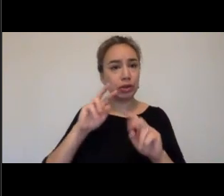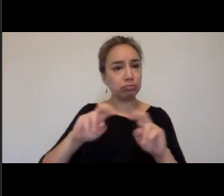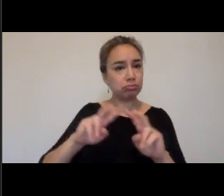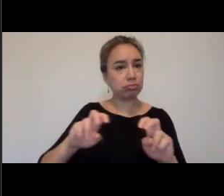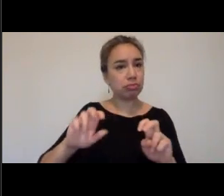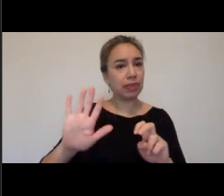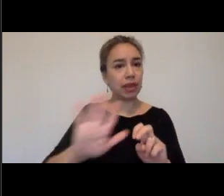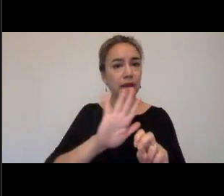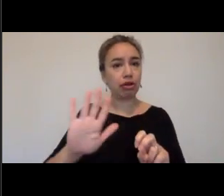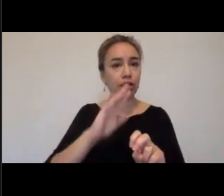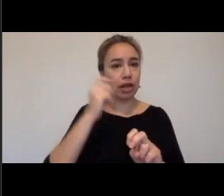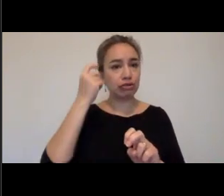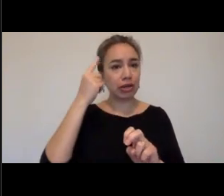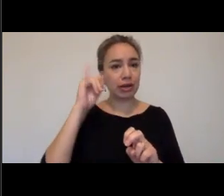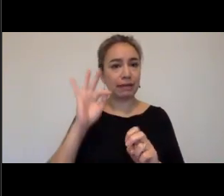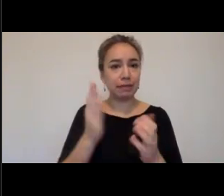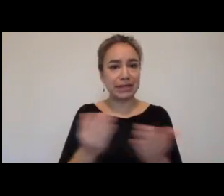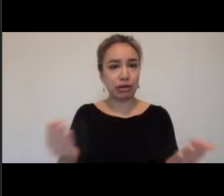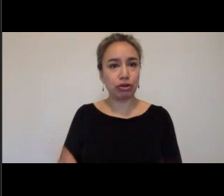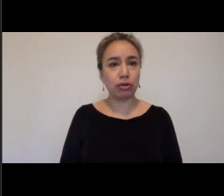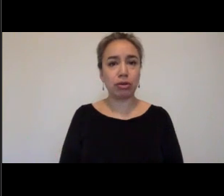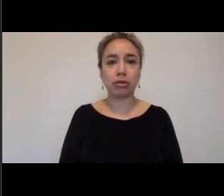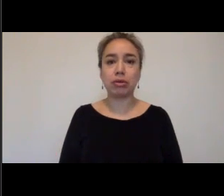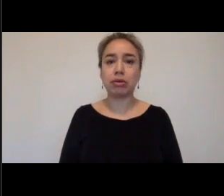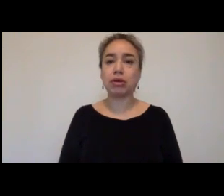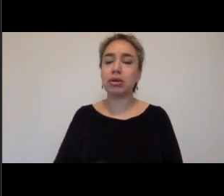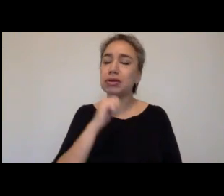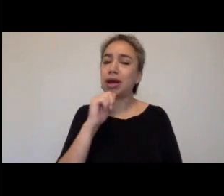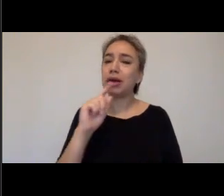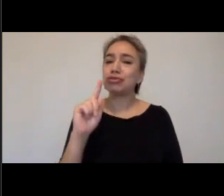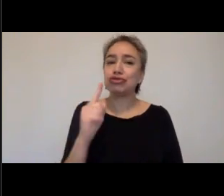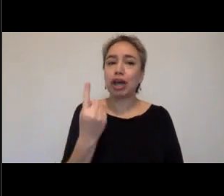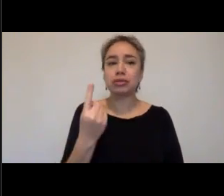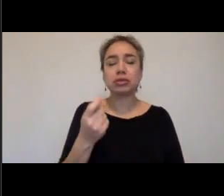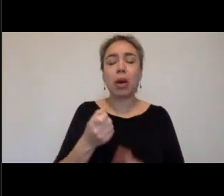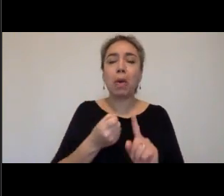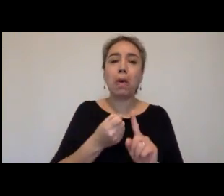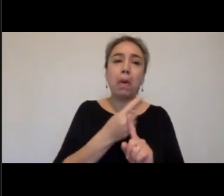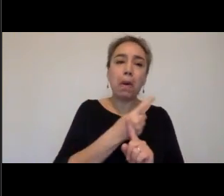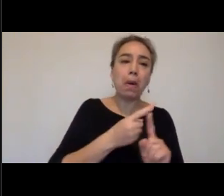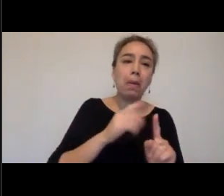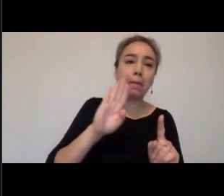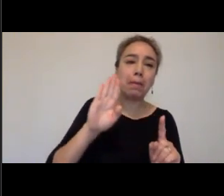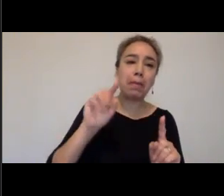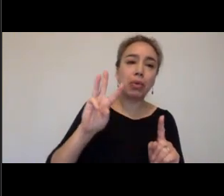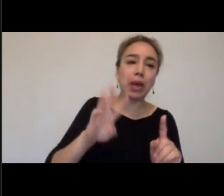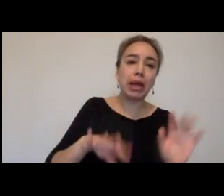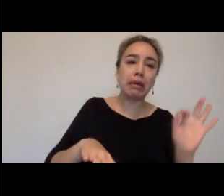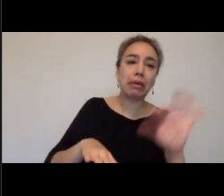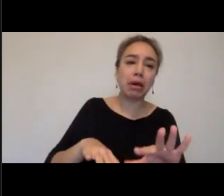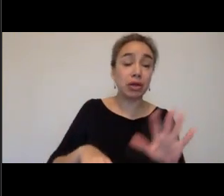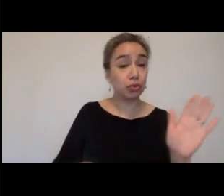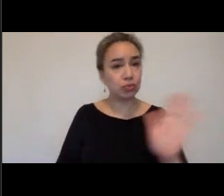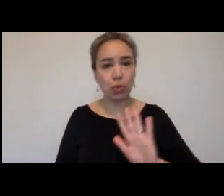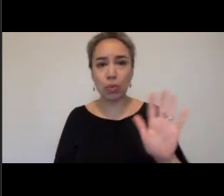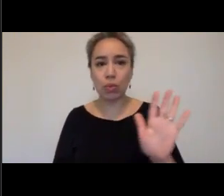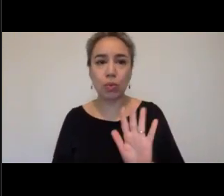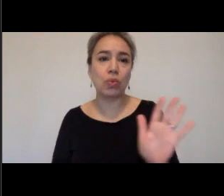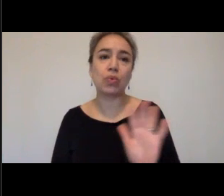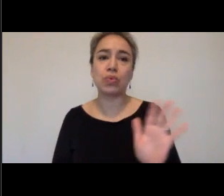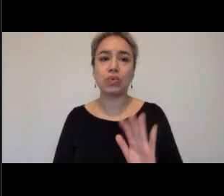material. So it wasn't just this side issue that we brought up for them to say, oh, isn't